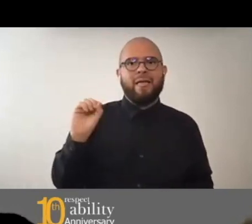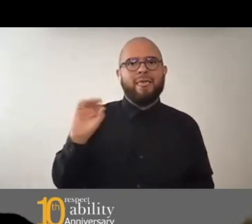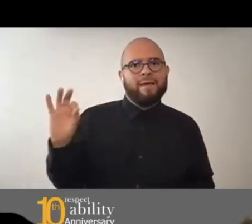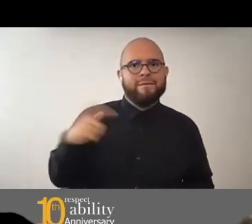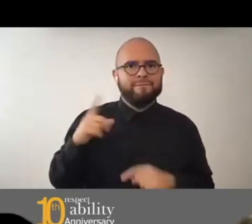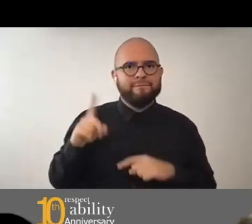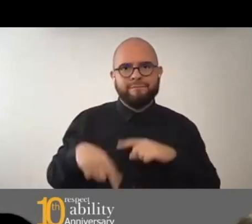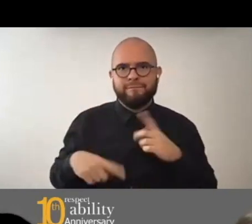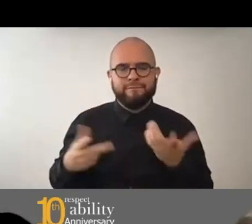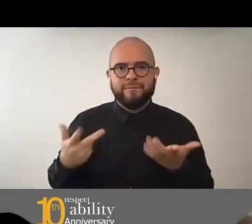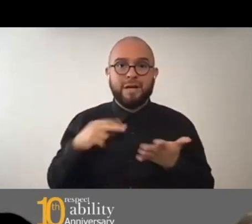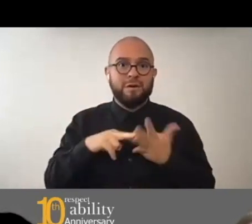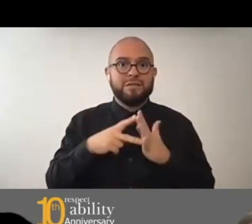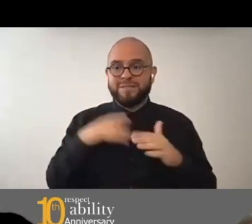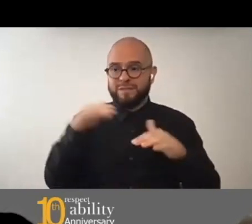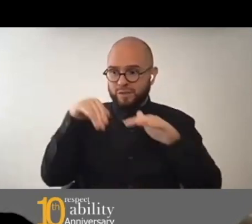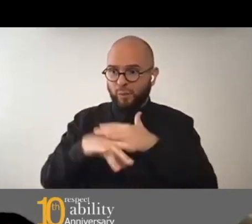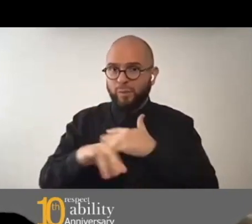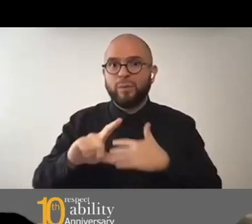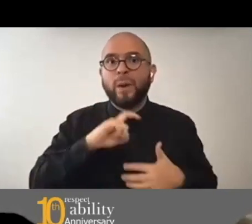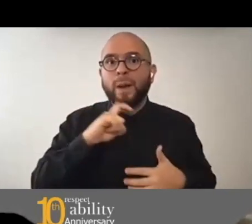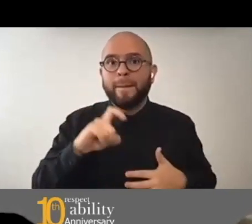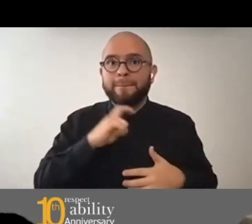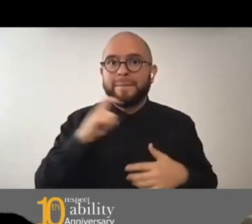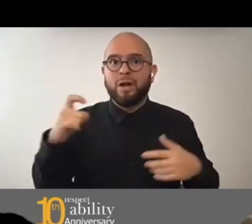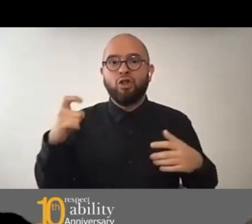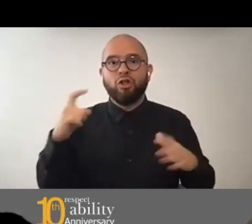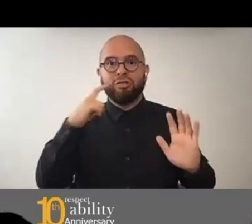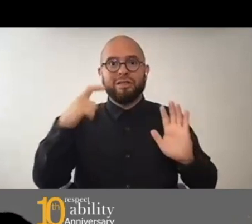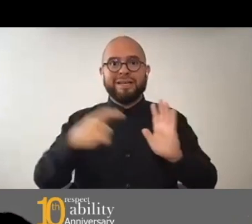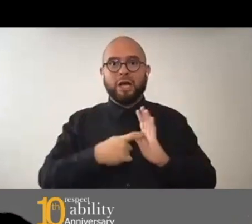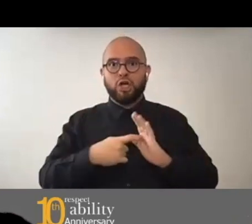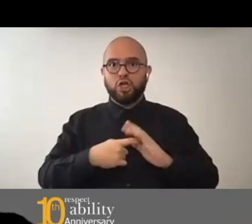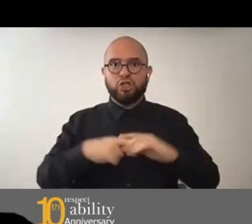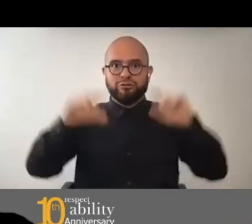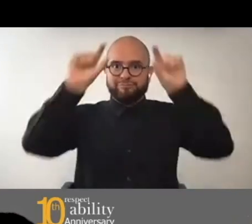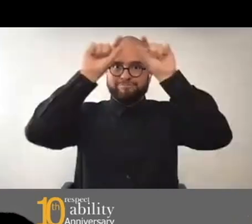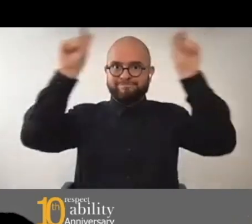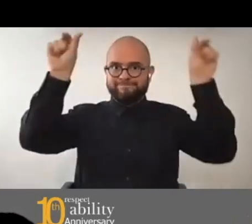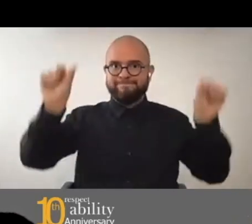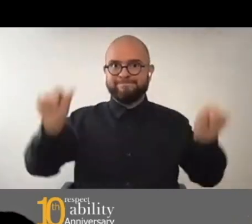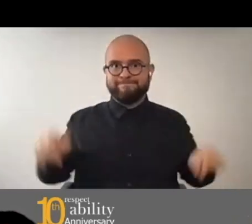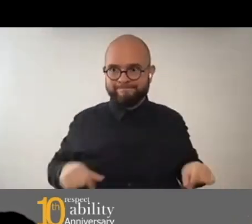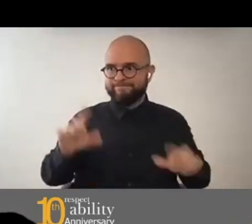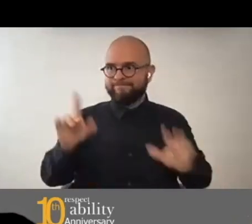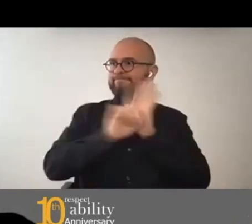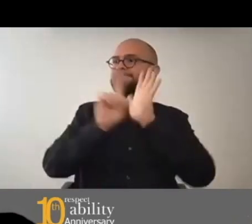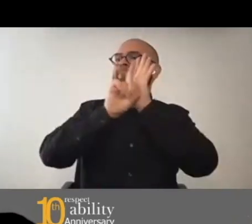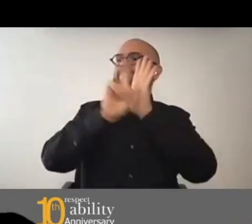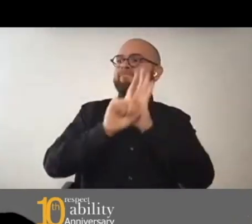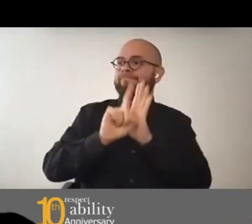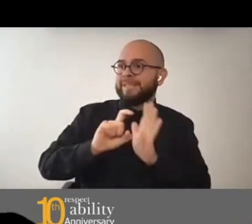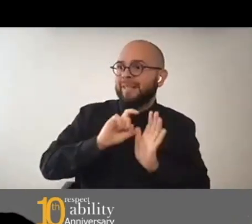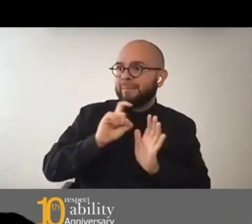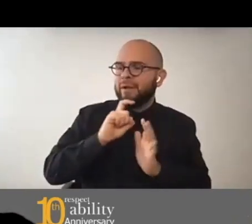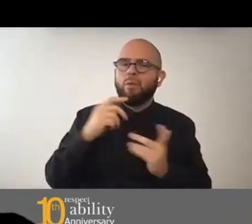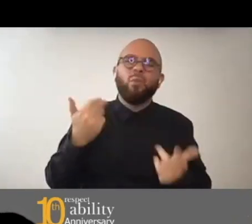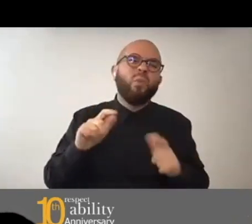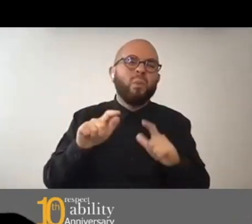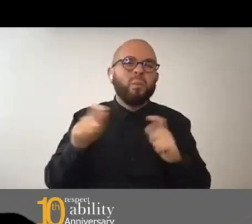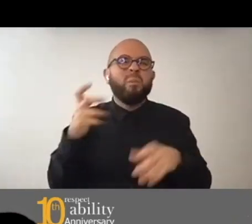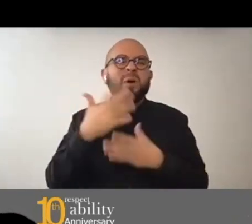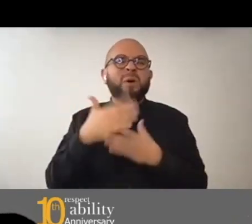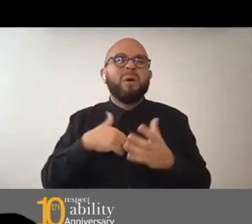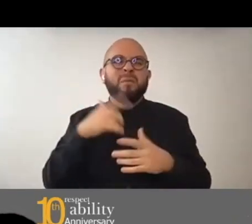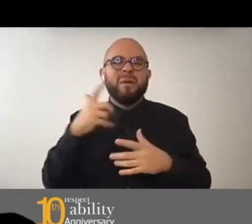going through metal detectors has been a huge challenge for me throughout my lifetime, not just in workplaces, but also when I go to